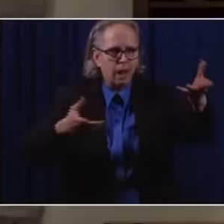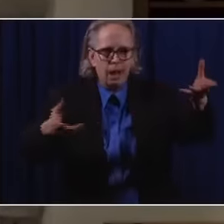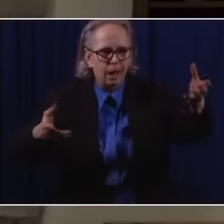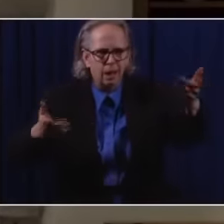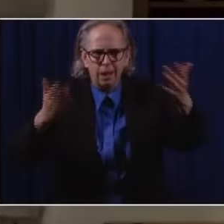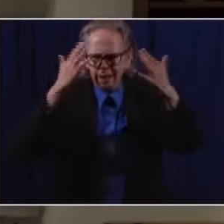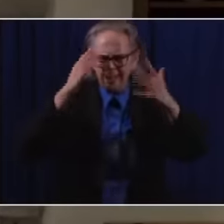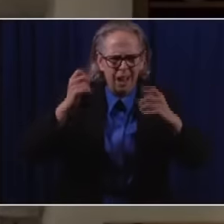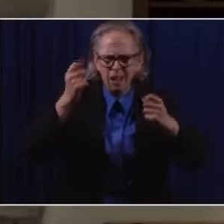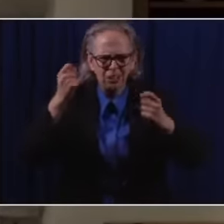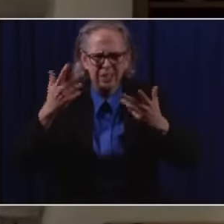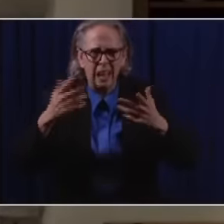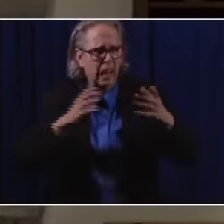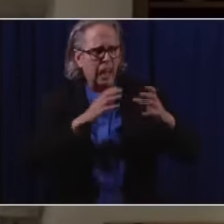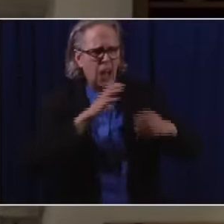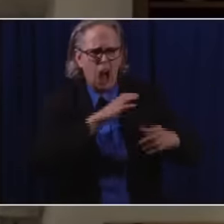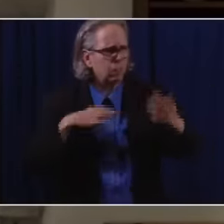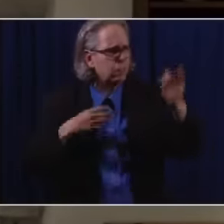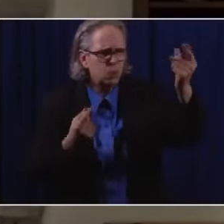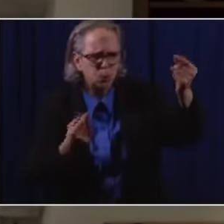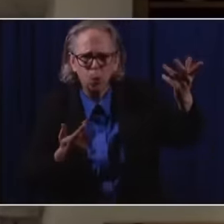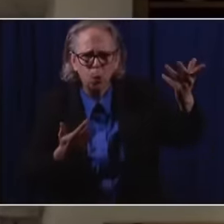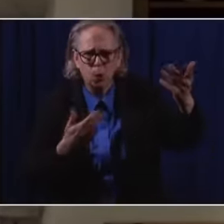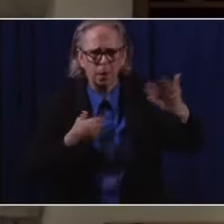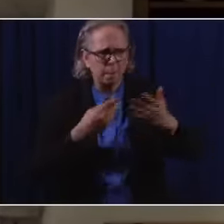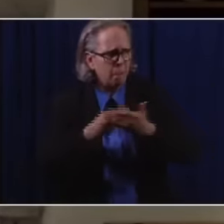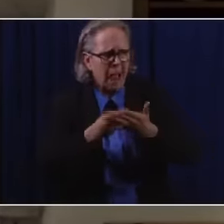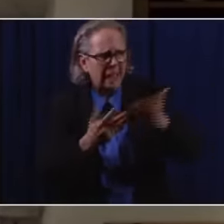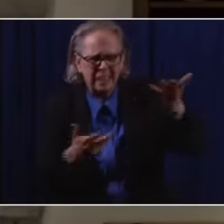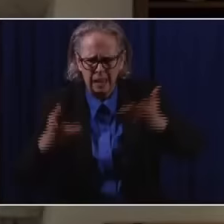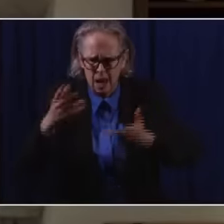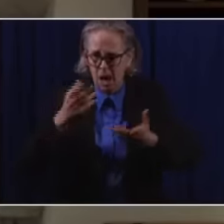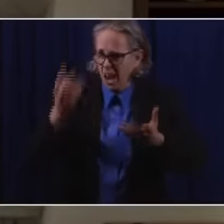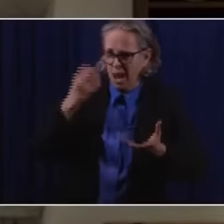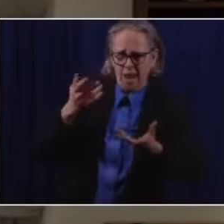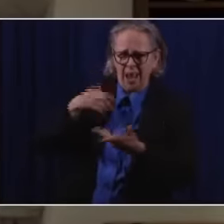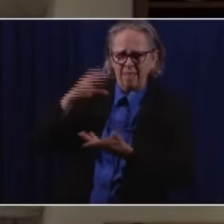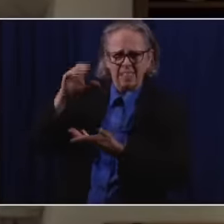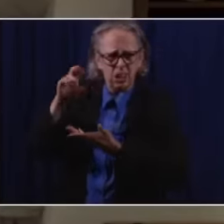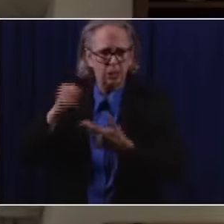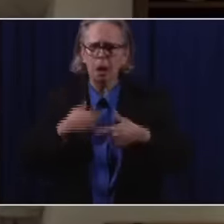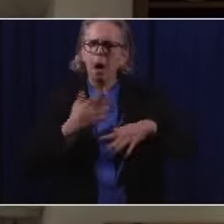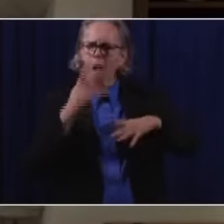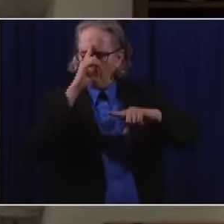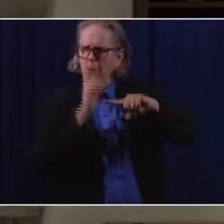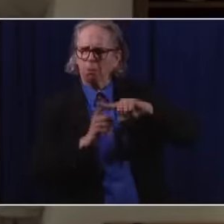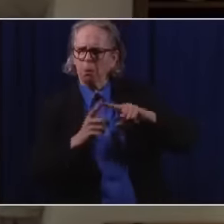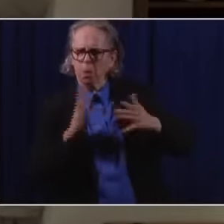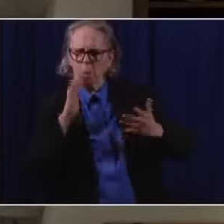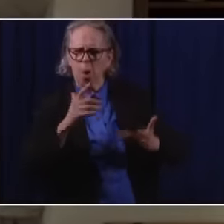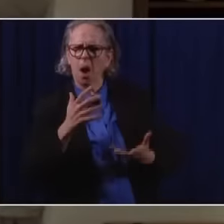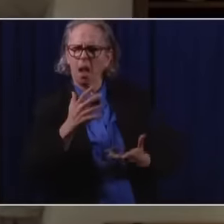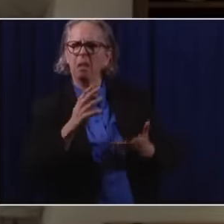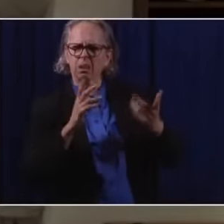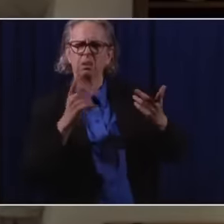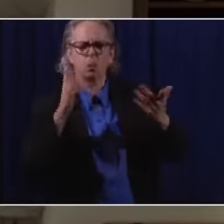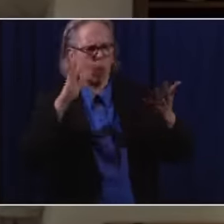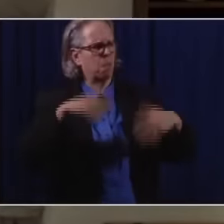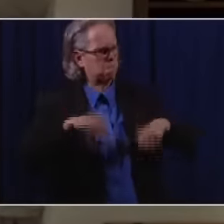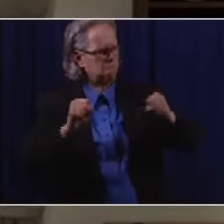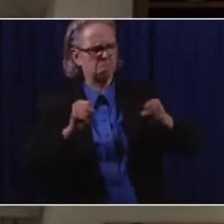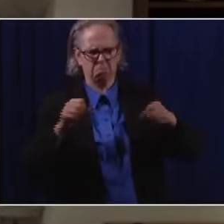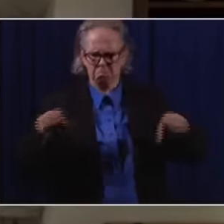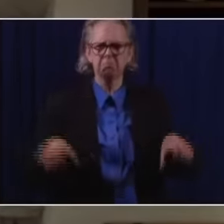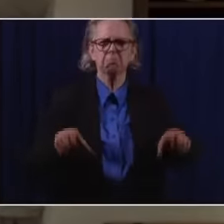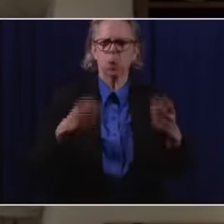is going to do. Now, I remain an optimist. I think Congress is going to take action. I think there's a deal there